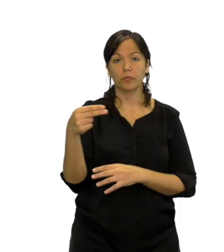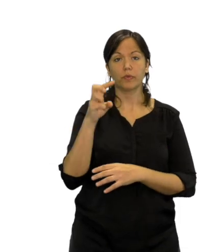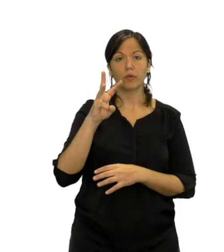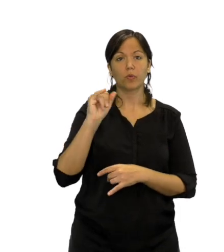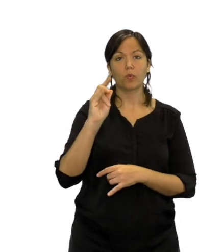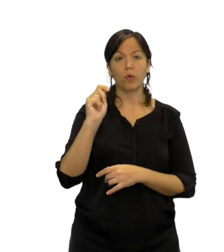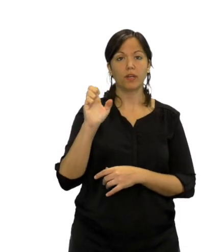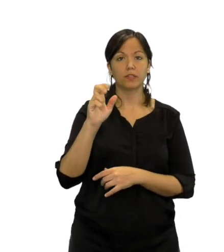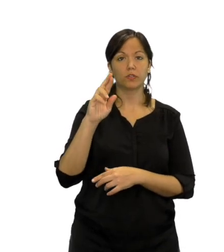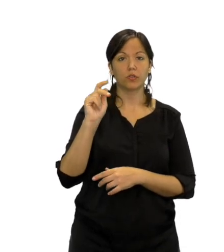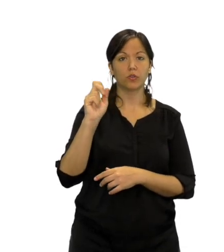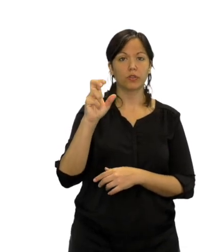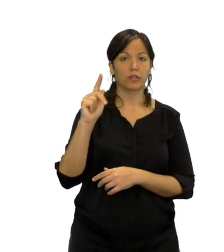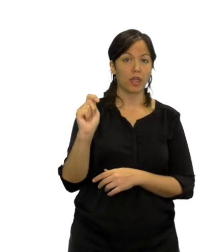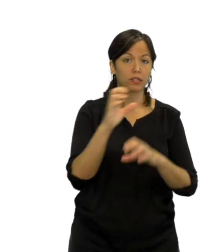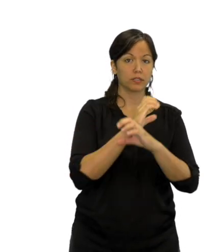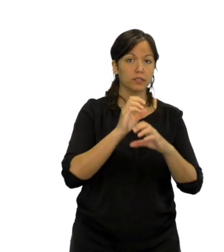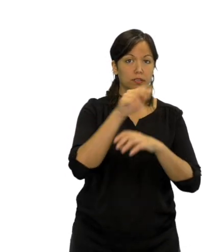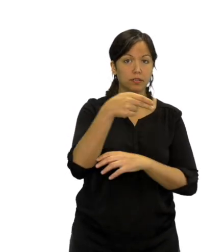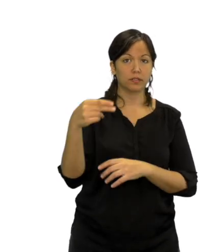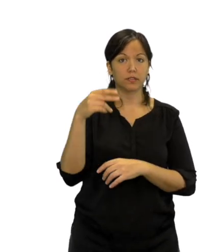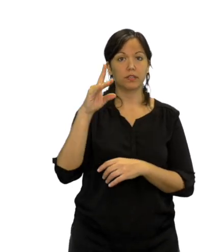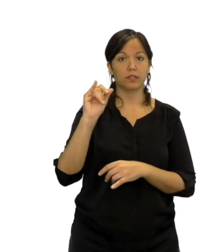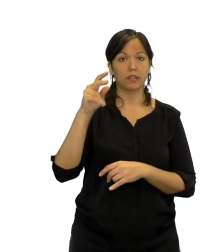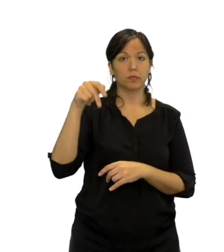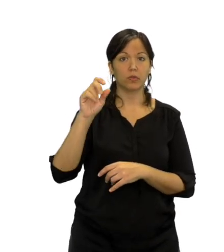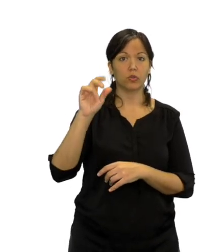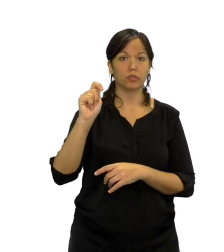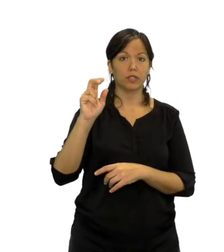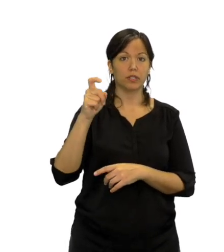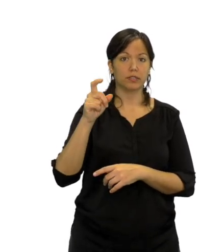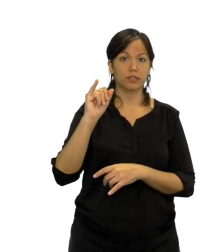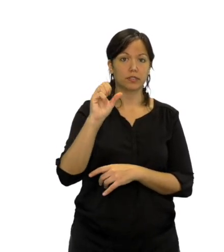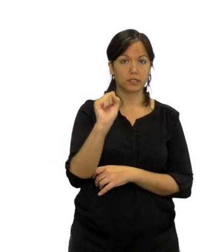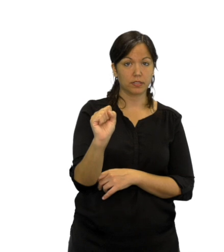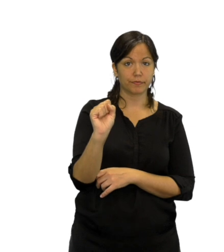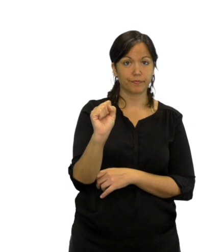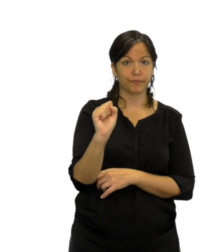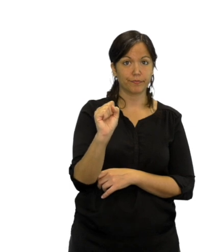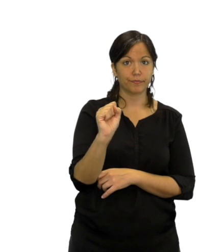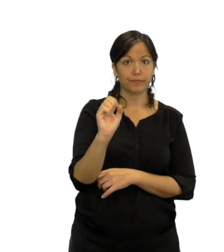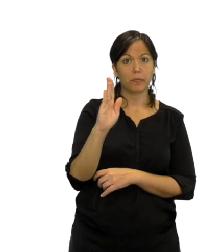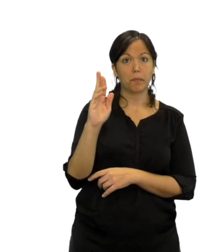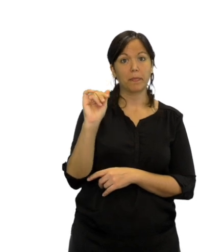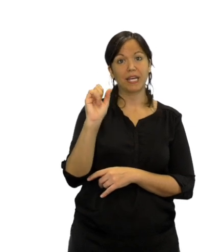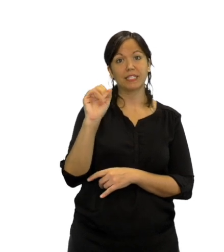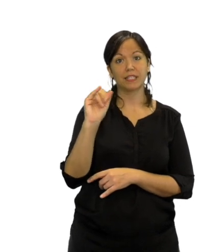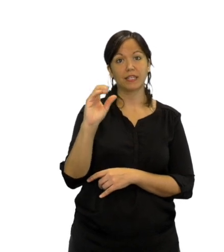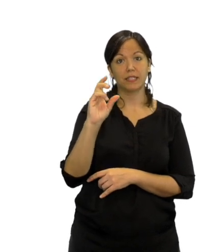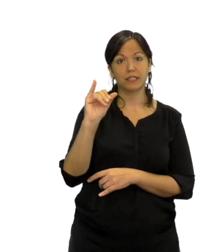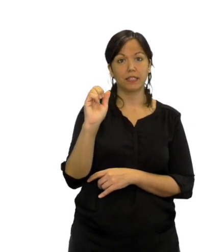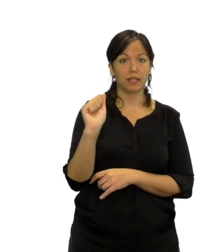Diplotaxis erucoides. Common name, white rocket. Scientific name, Diplotaxis